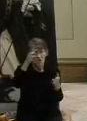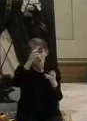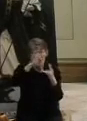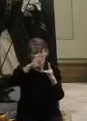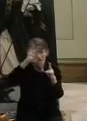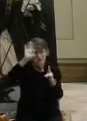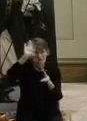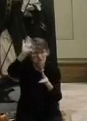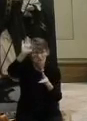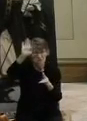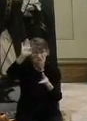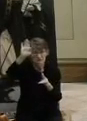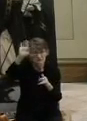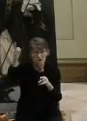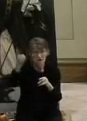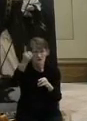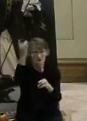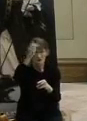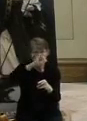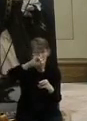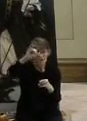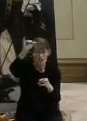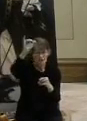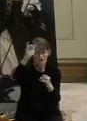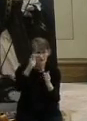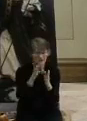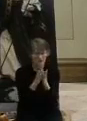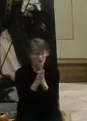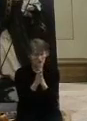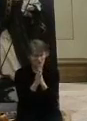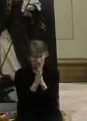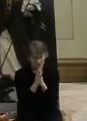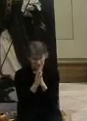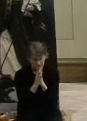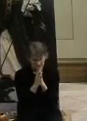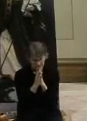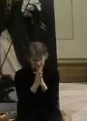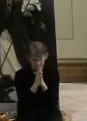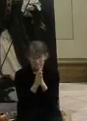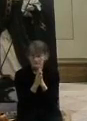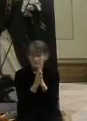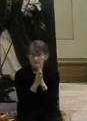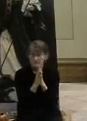all glory and honor is yours forever and ever.